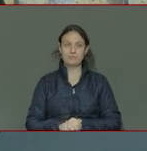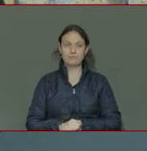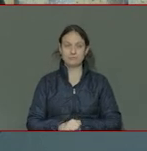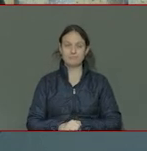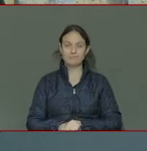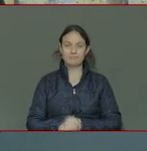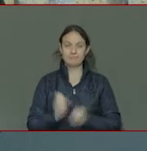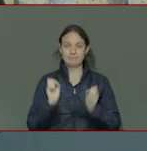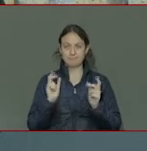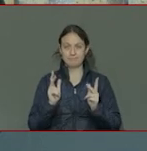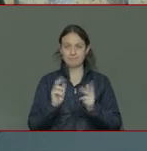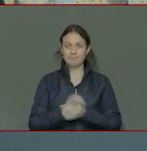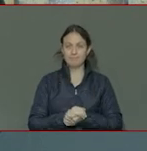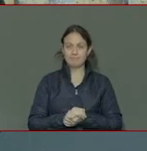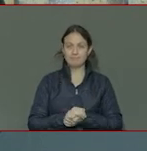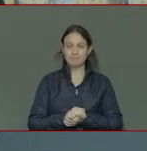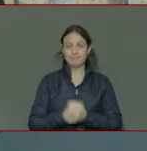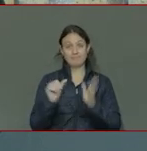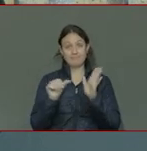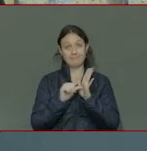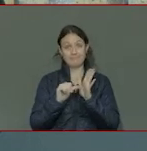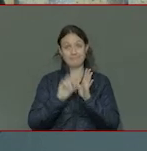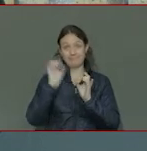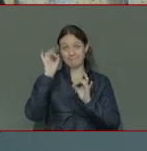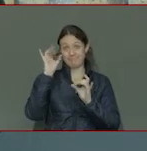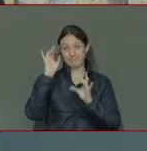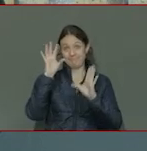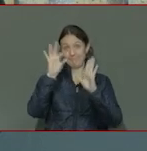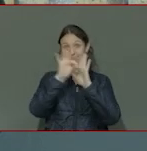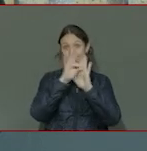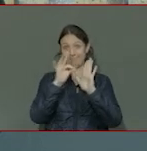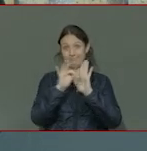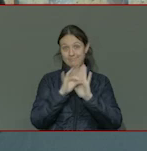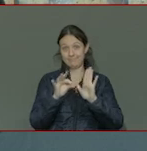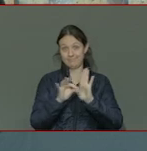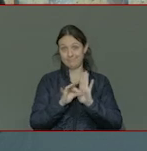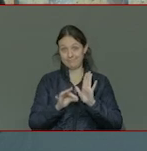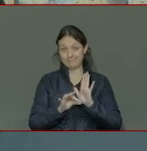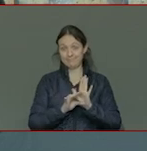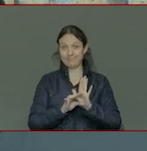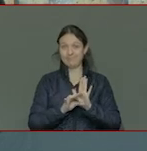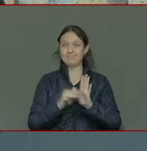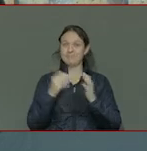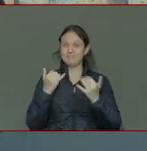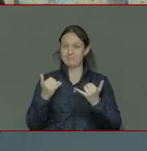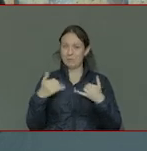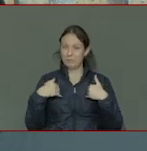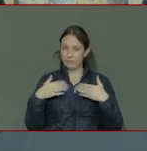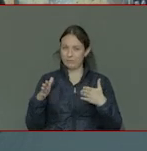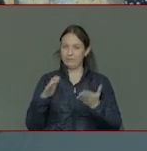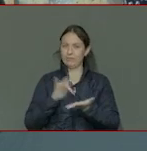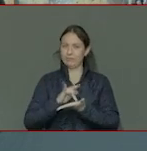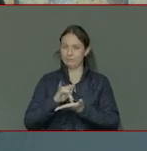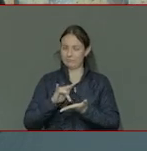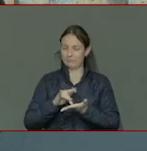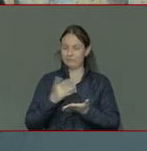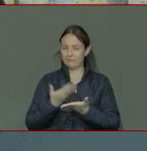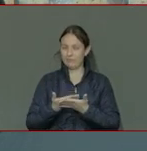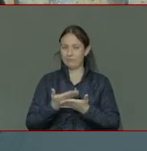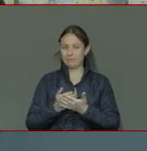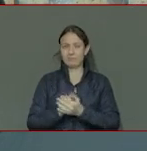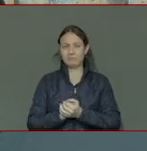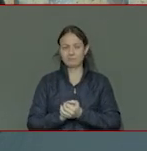Okay, so that is your important information for us to do the calculations. Now look at